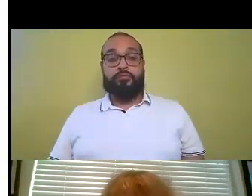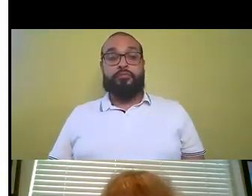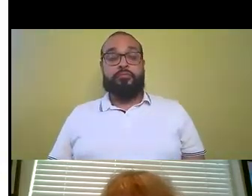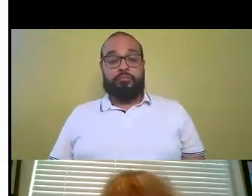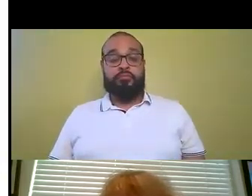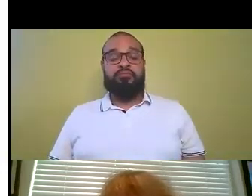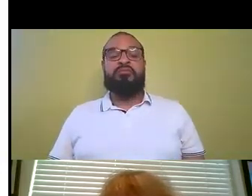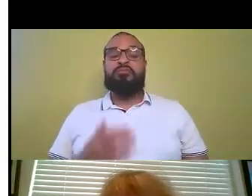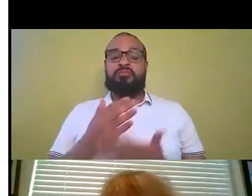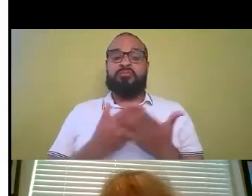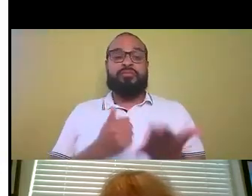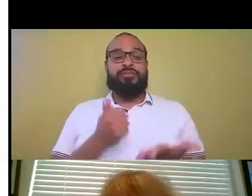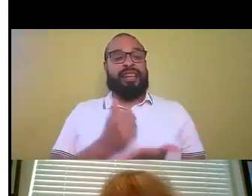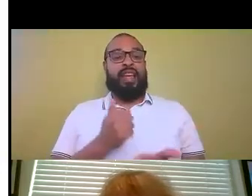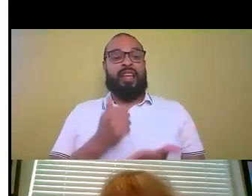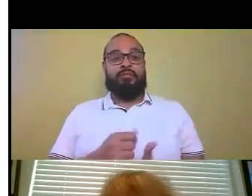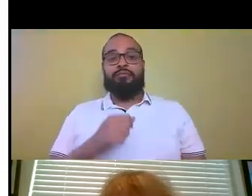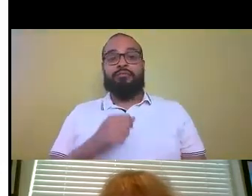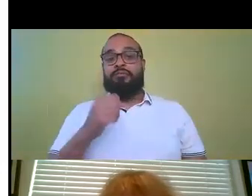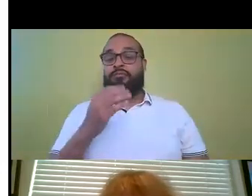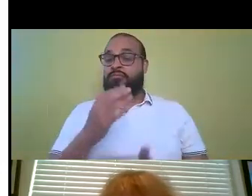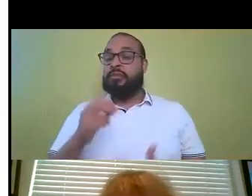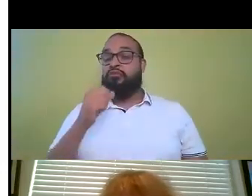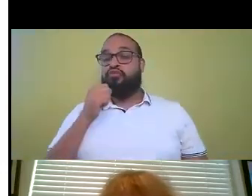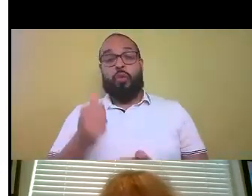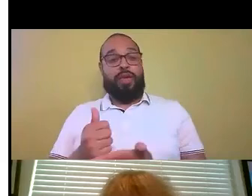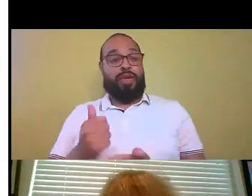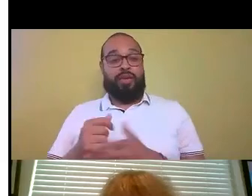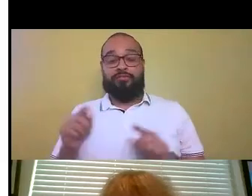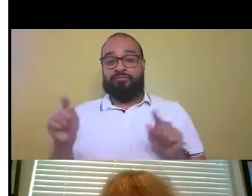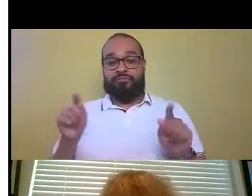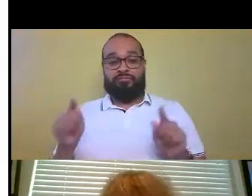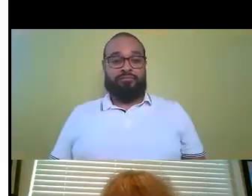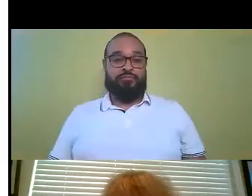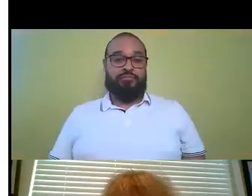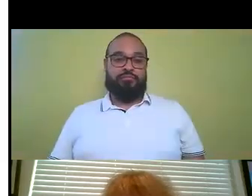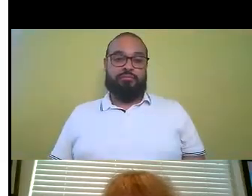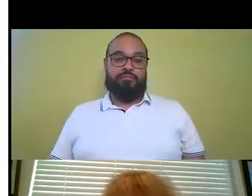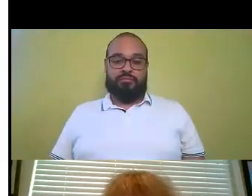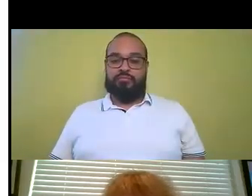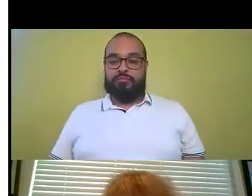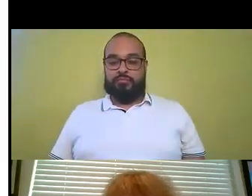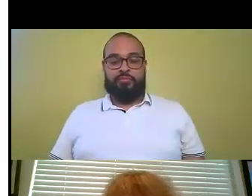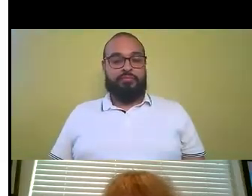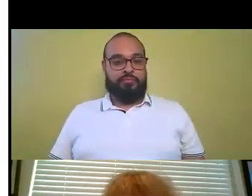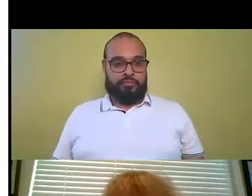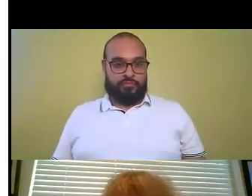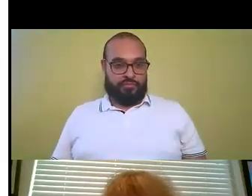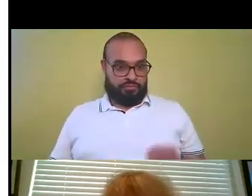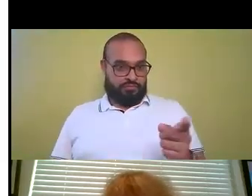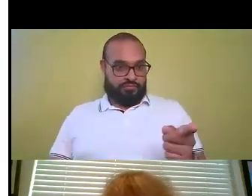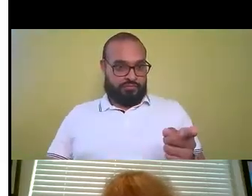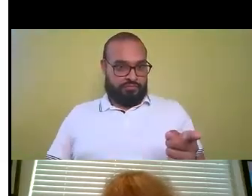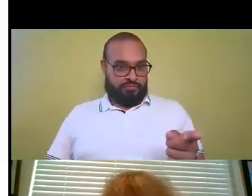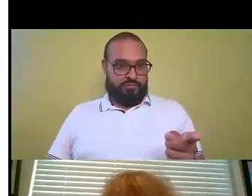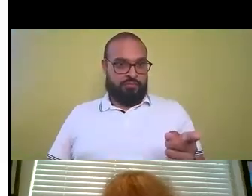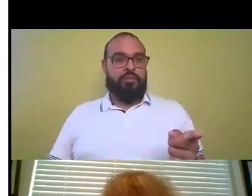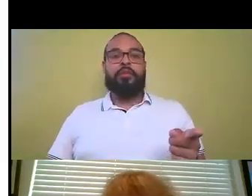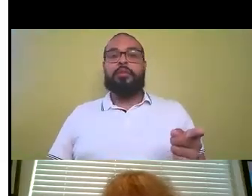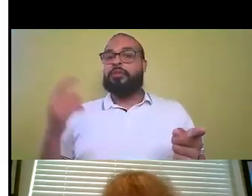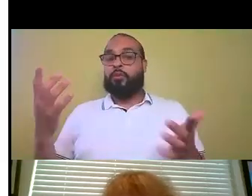our engine, to our nervous systems, and there are things that are not friends. So familiar, predictable, and